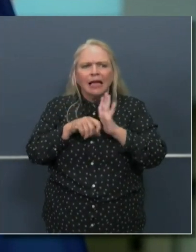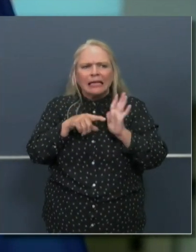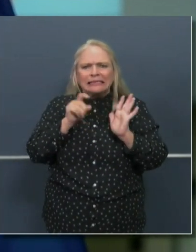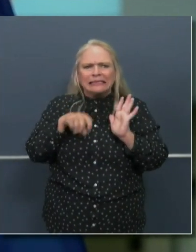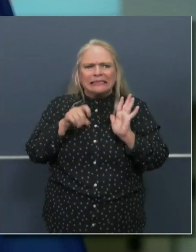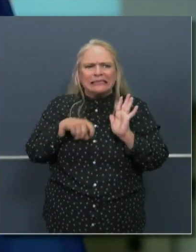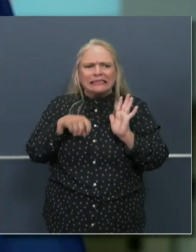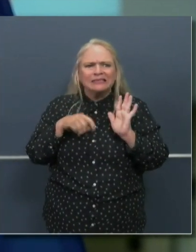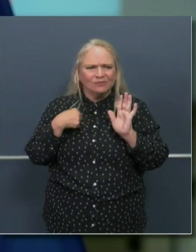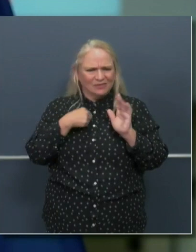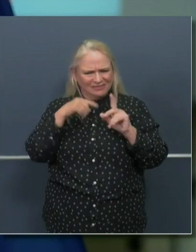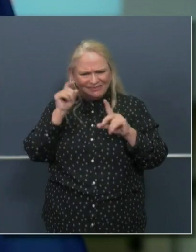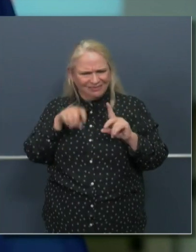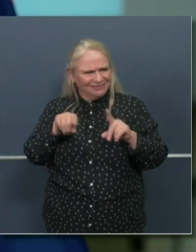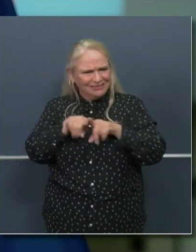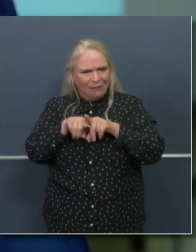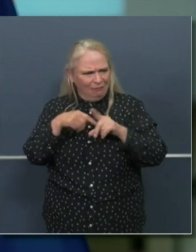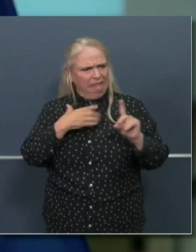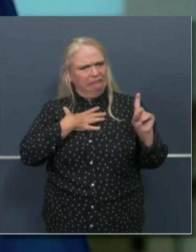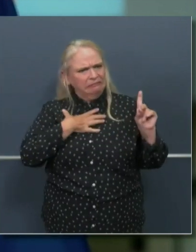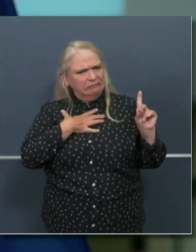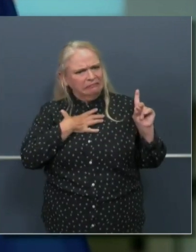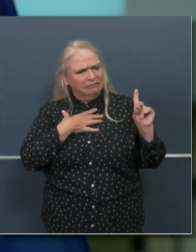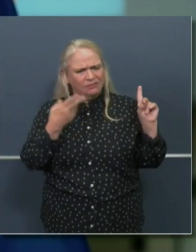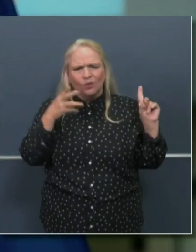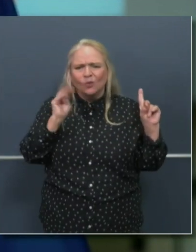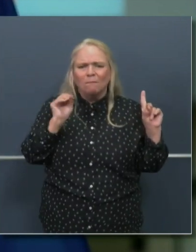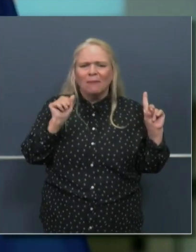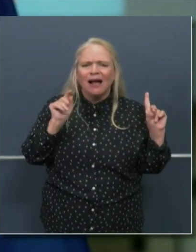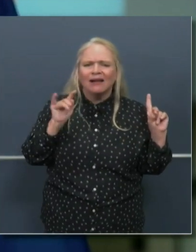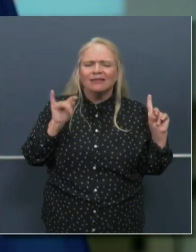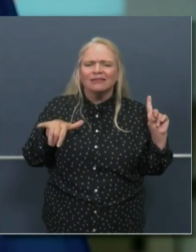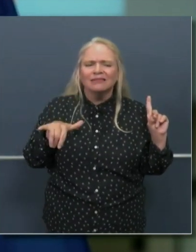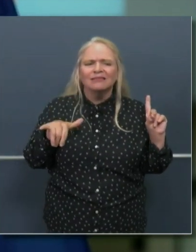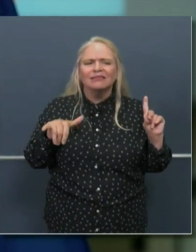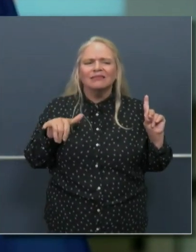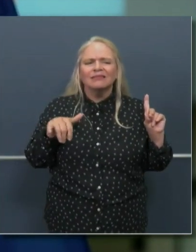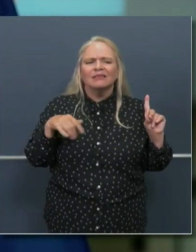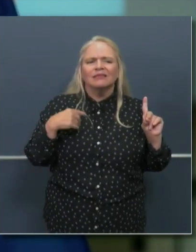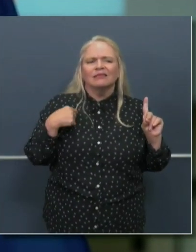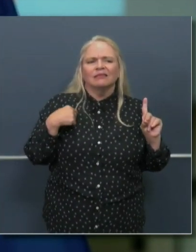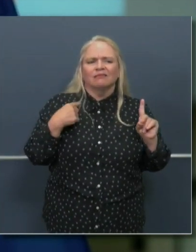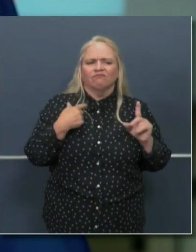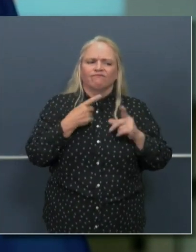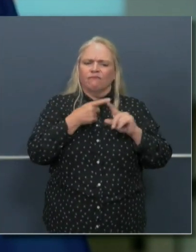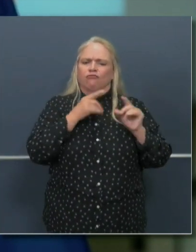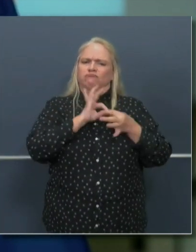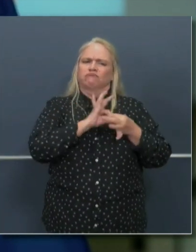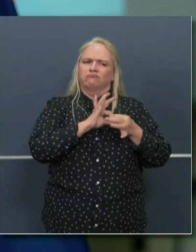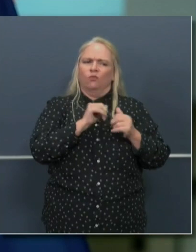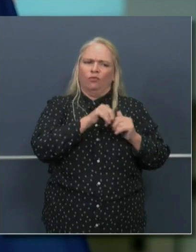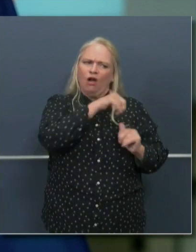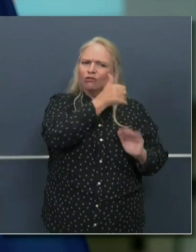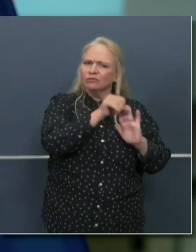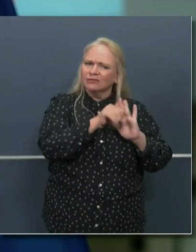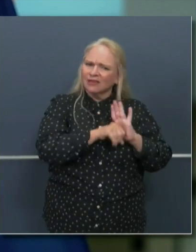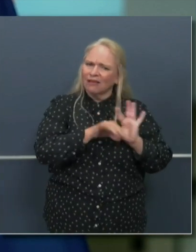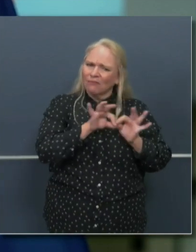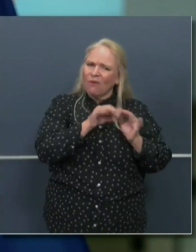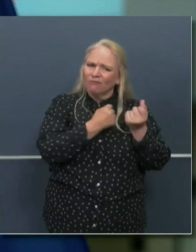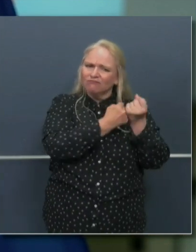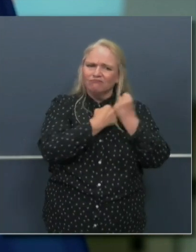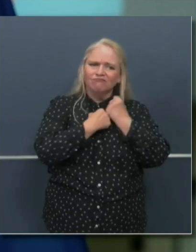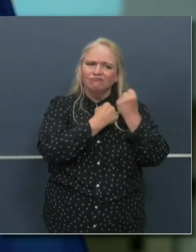the human condition. We are one of many states. We feel very connected to the American